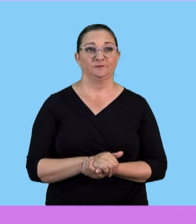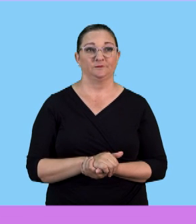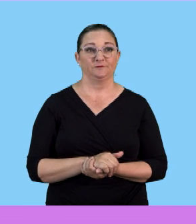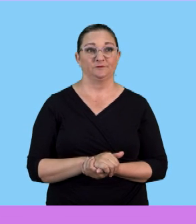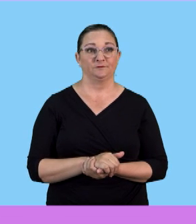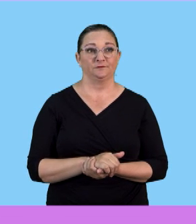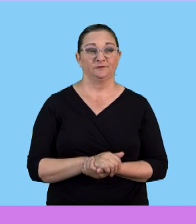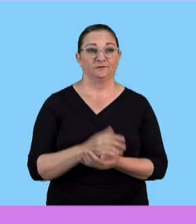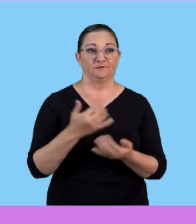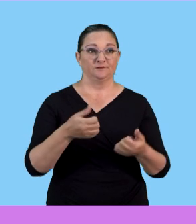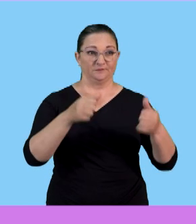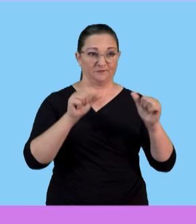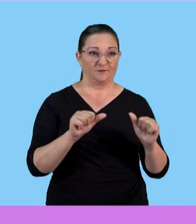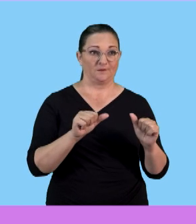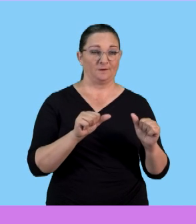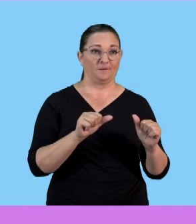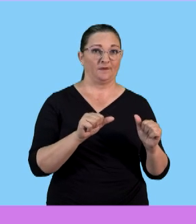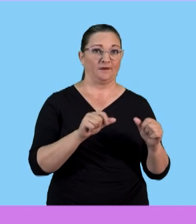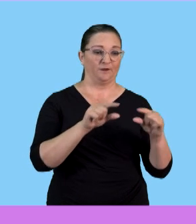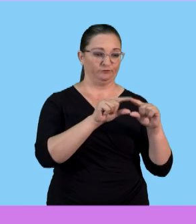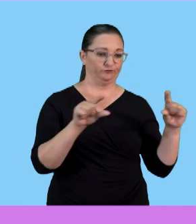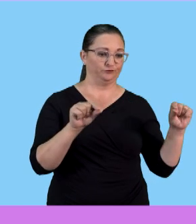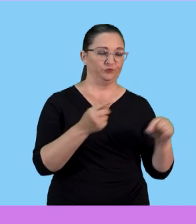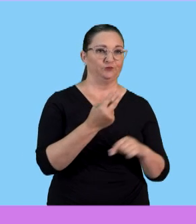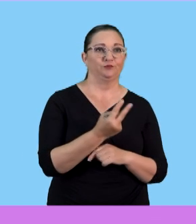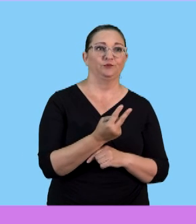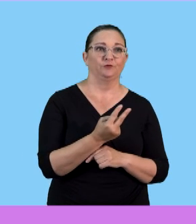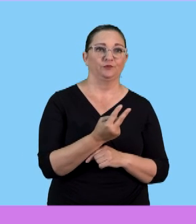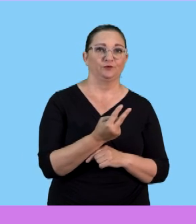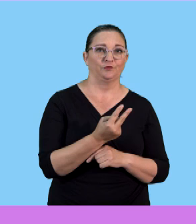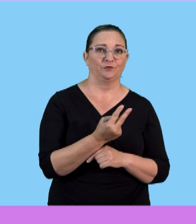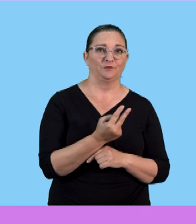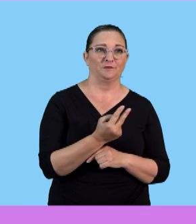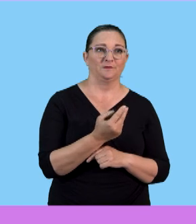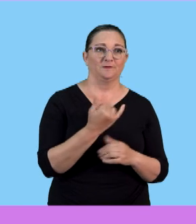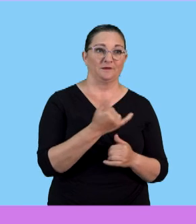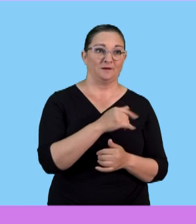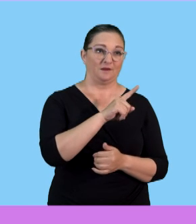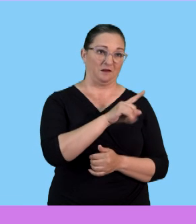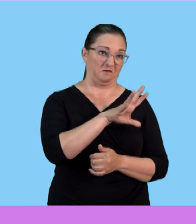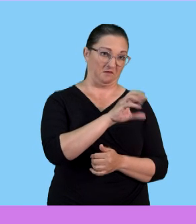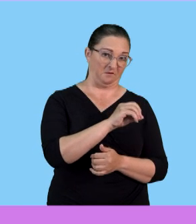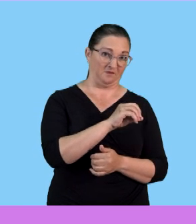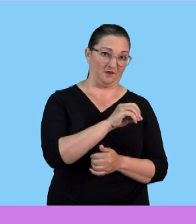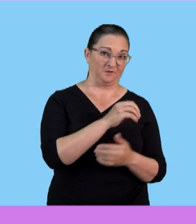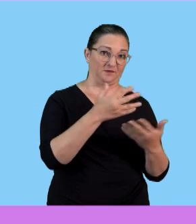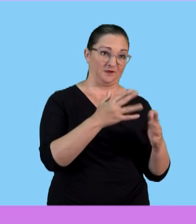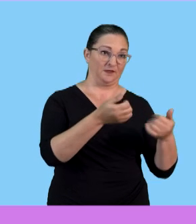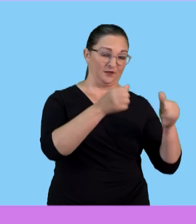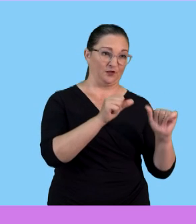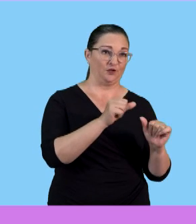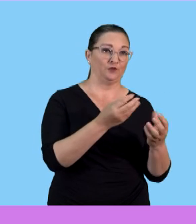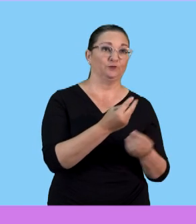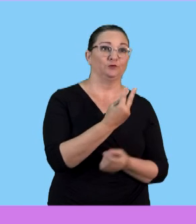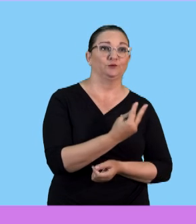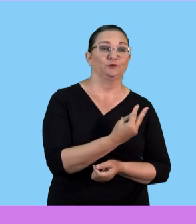78. So moving along to block number 2, because that's only what we can take, which is 115, block number